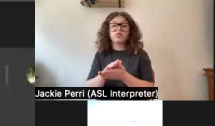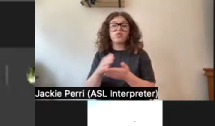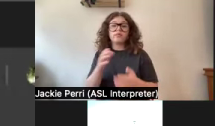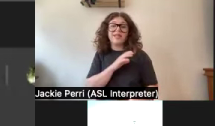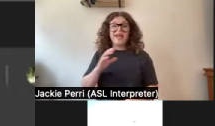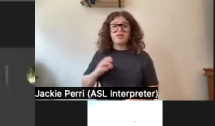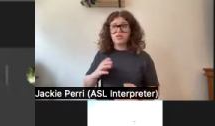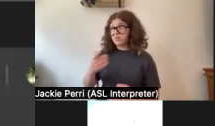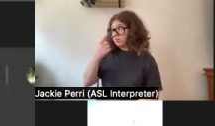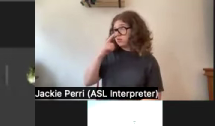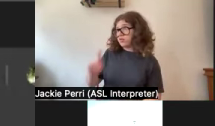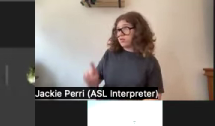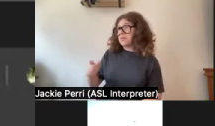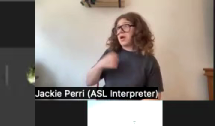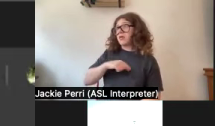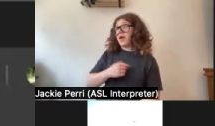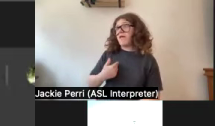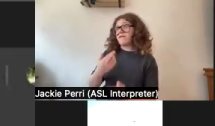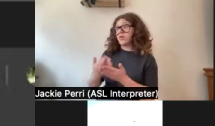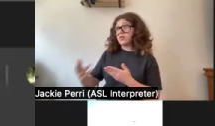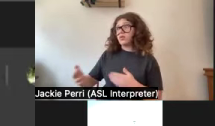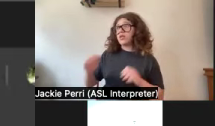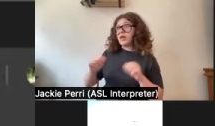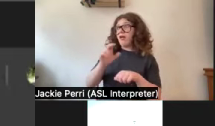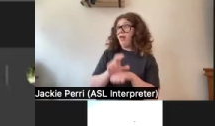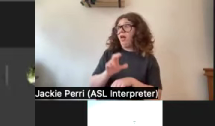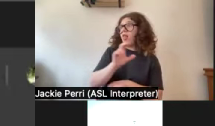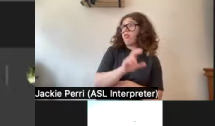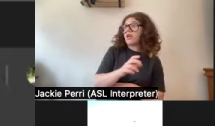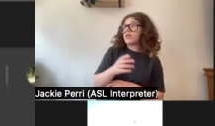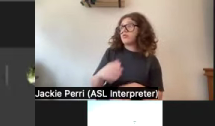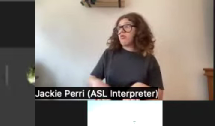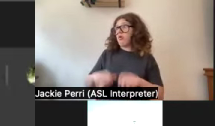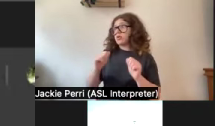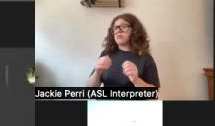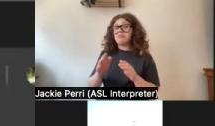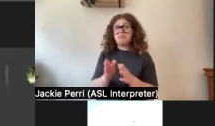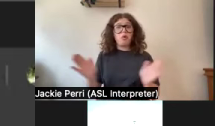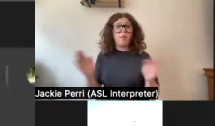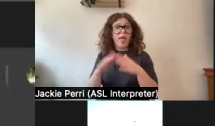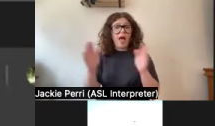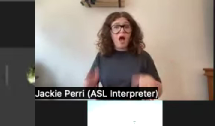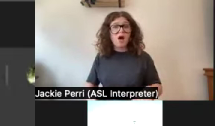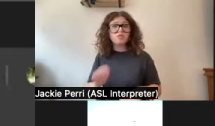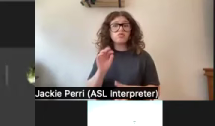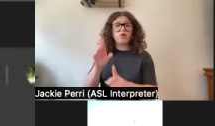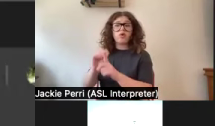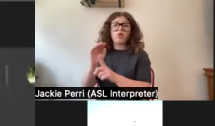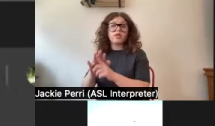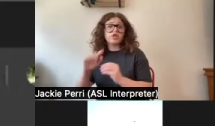that we can allocate to having an open house, having an orientation around sexual health